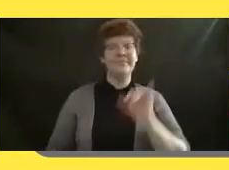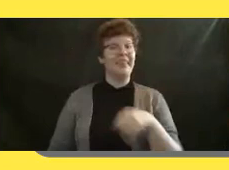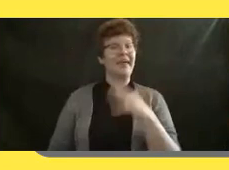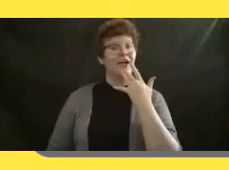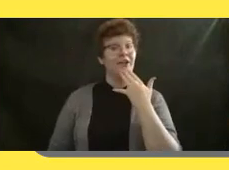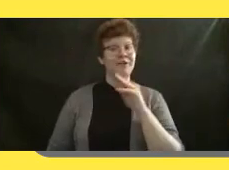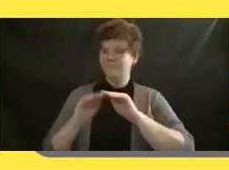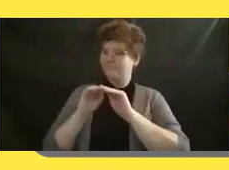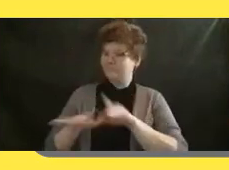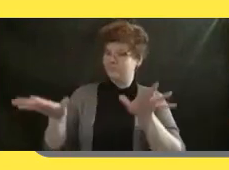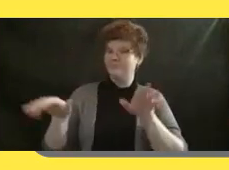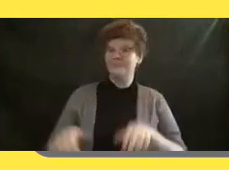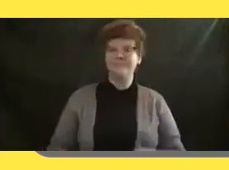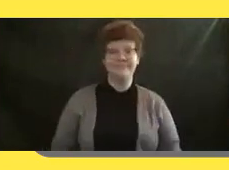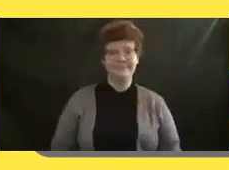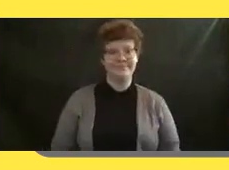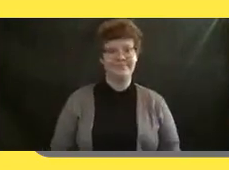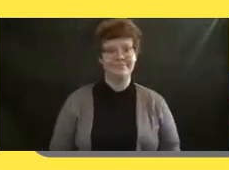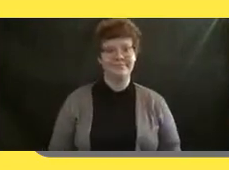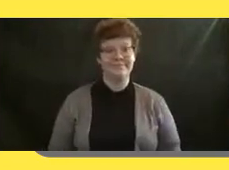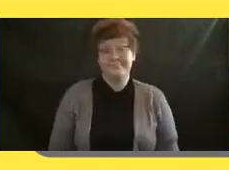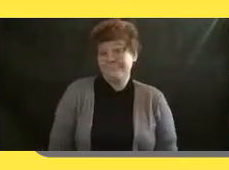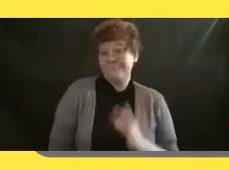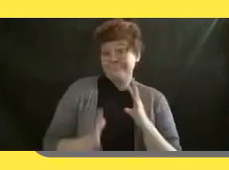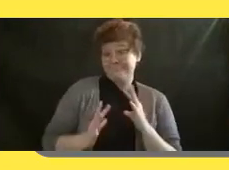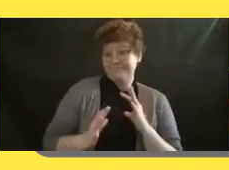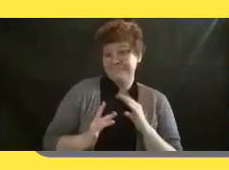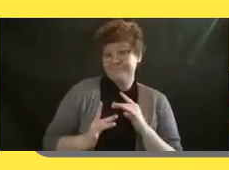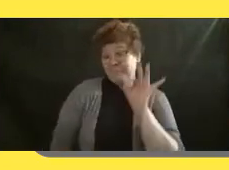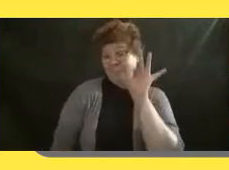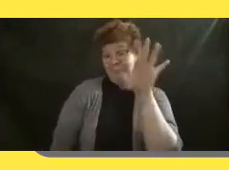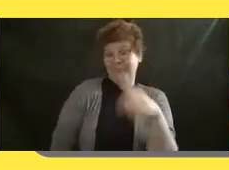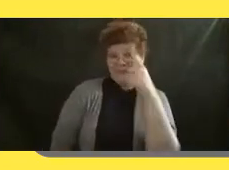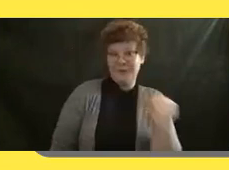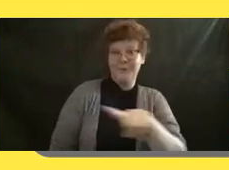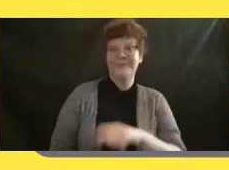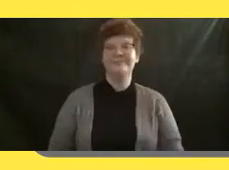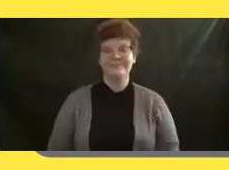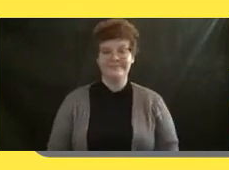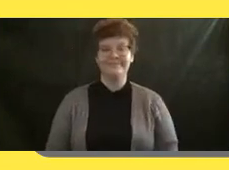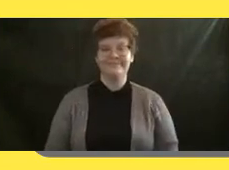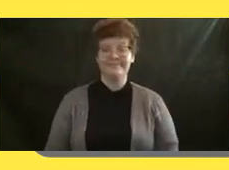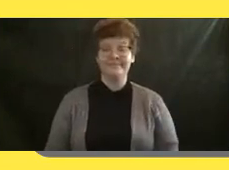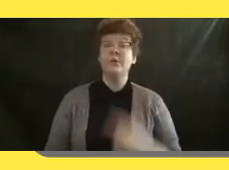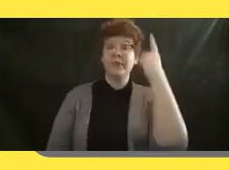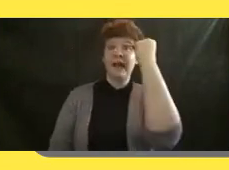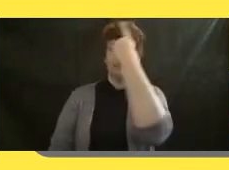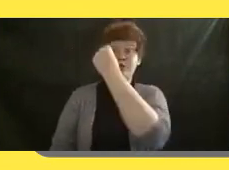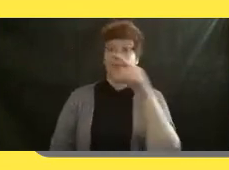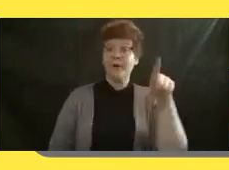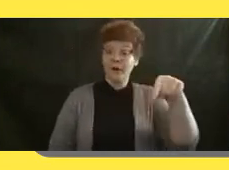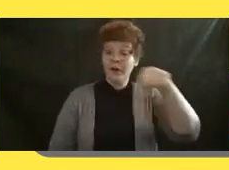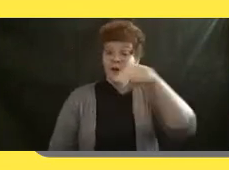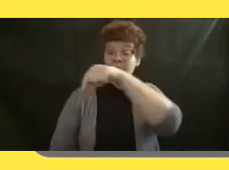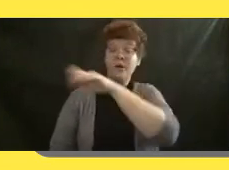out. So that's another nifty little treat. And not only does that eyedropper pick up